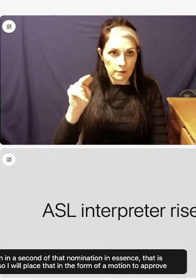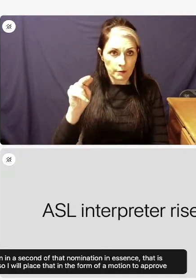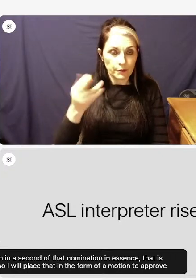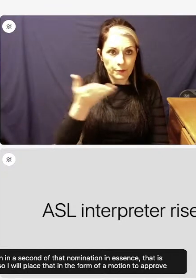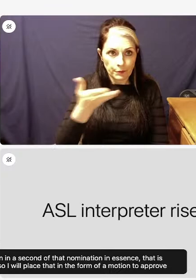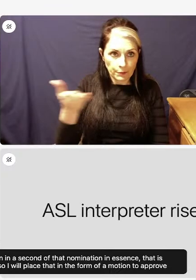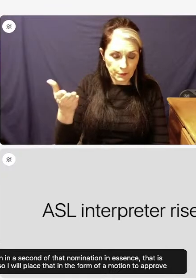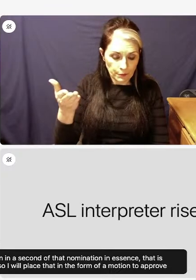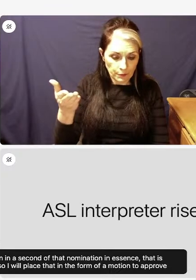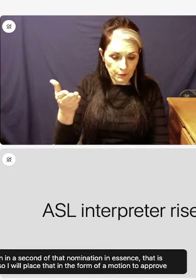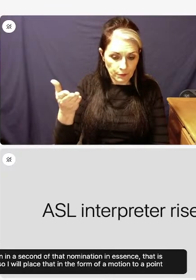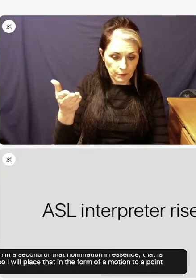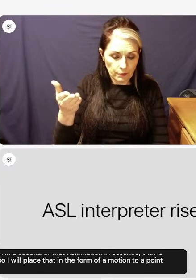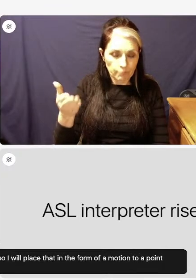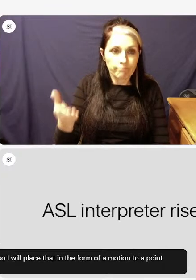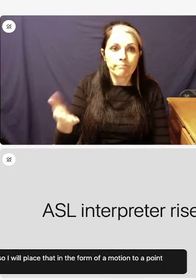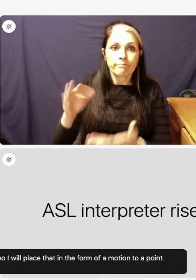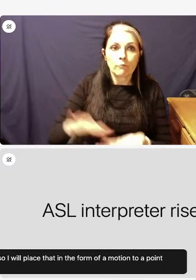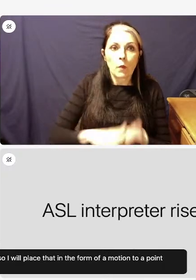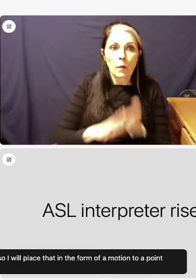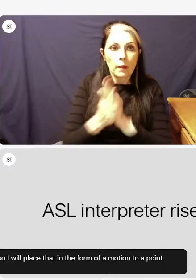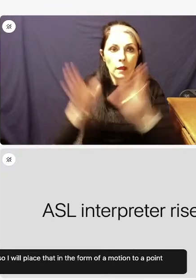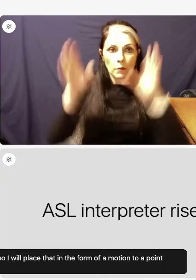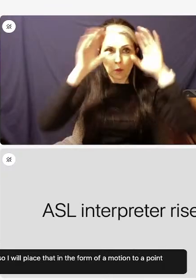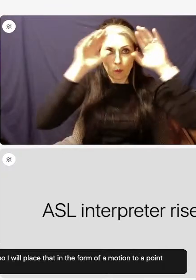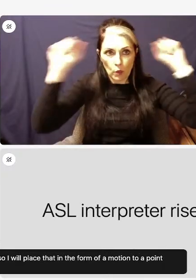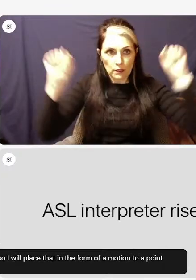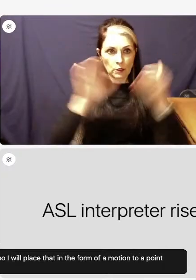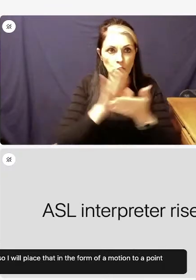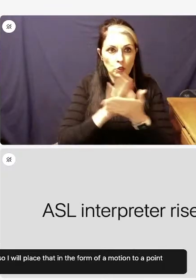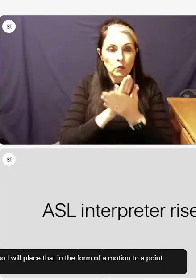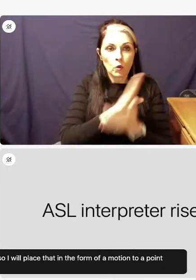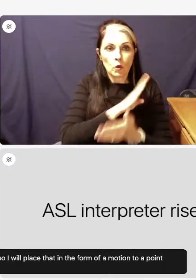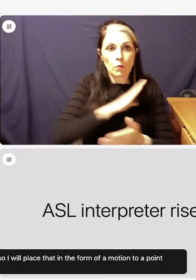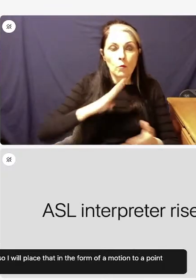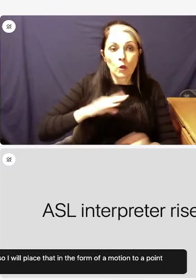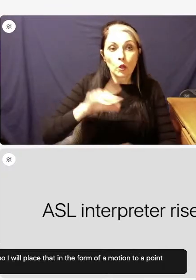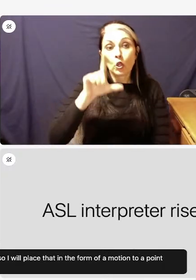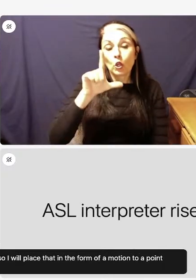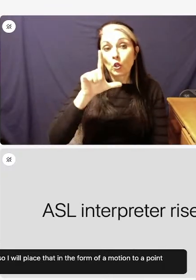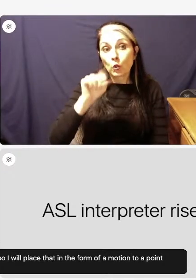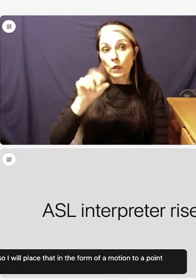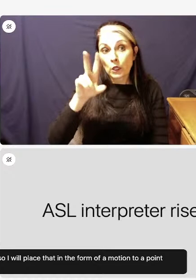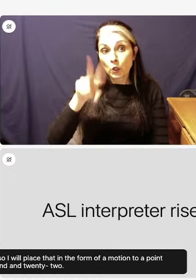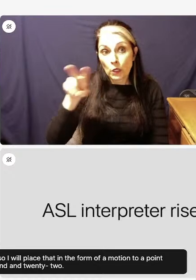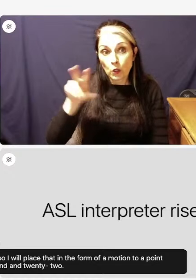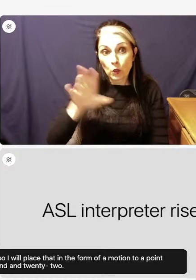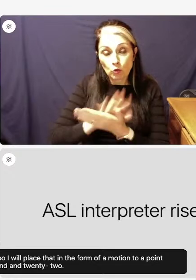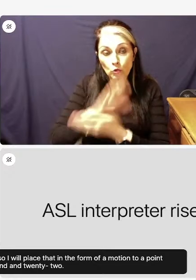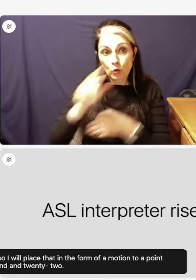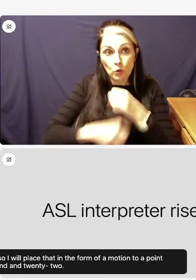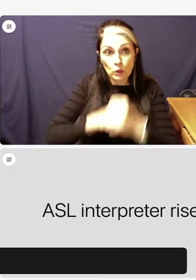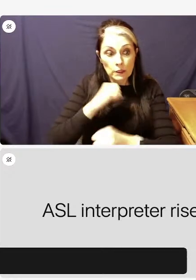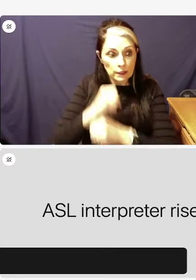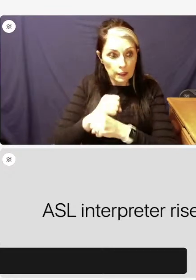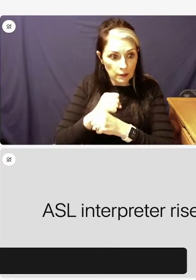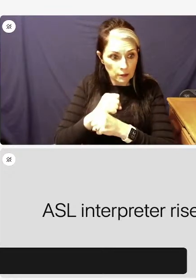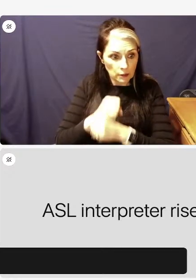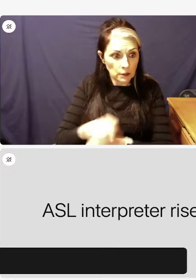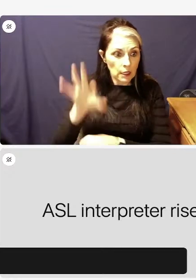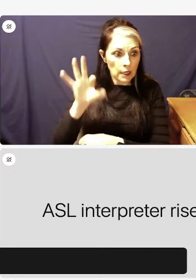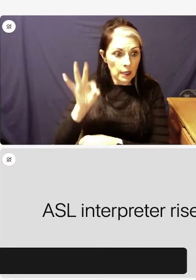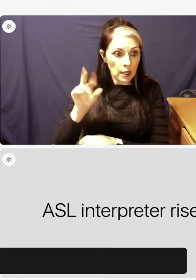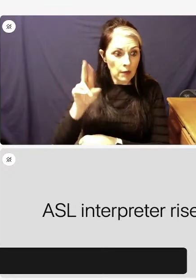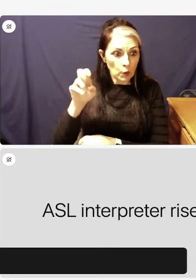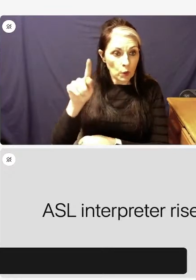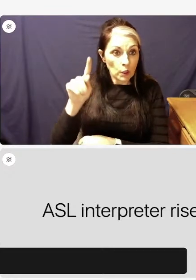adeguin the president for the school board for the coming 2022 year uh mr puentes do you